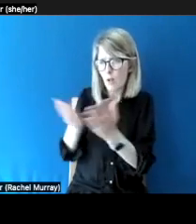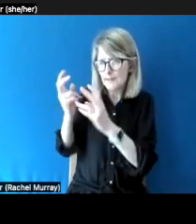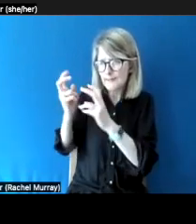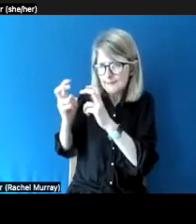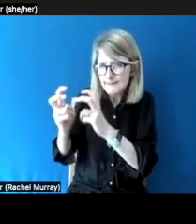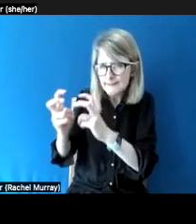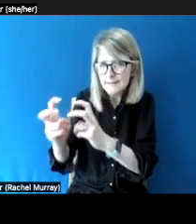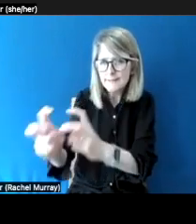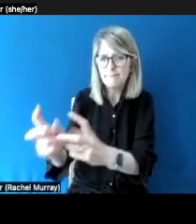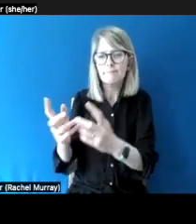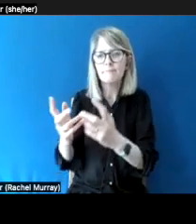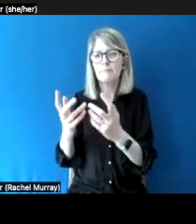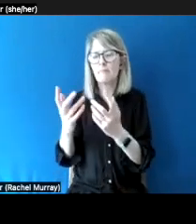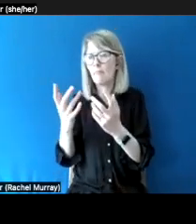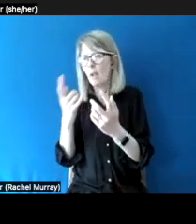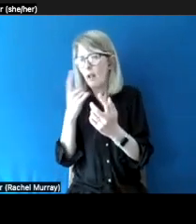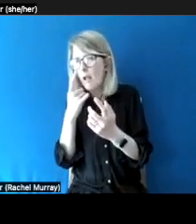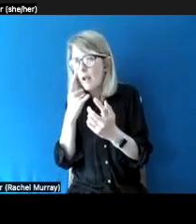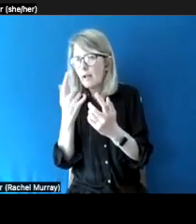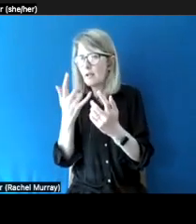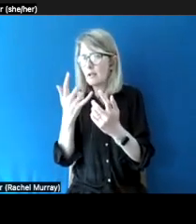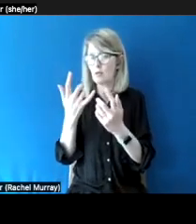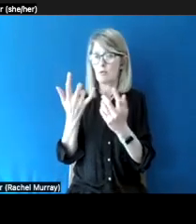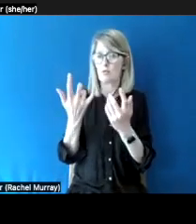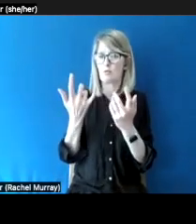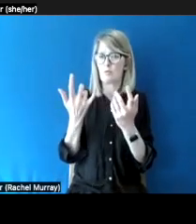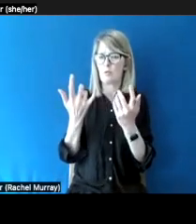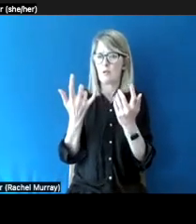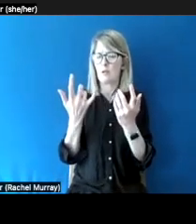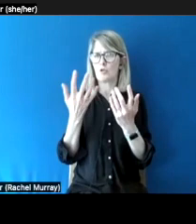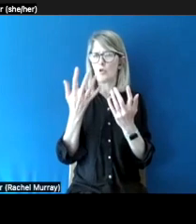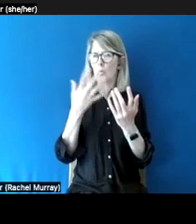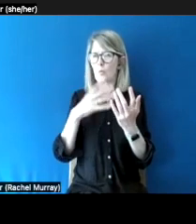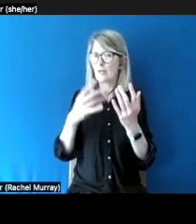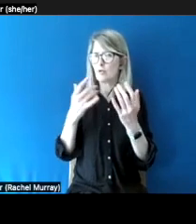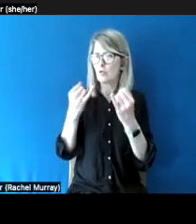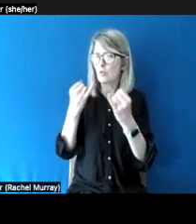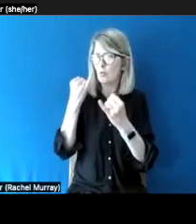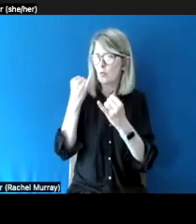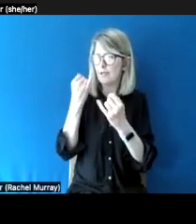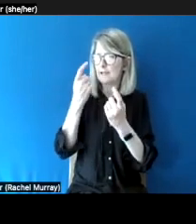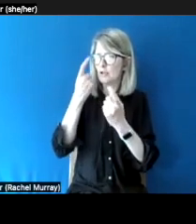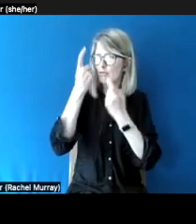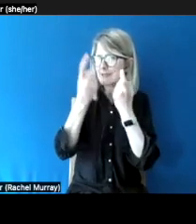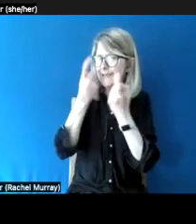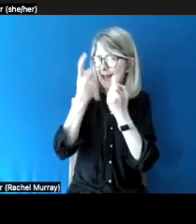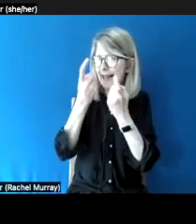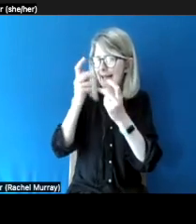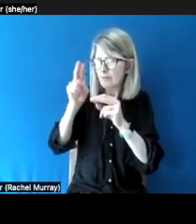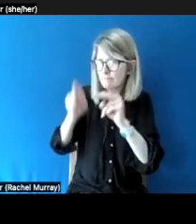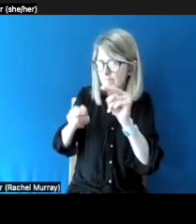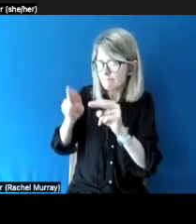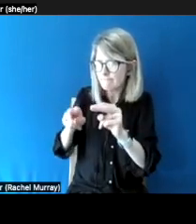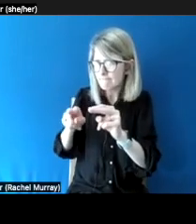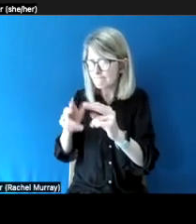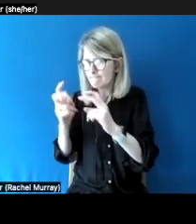in principle, what it means is that you have to critically examine how all these structures